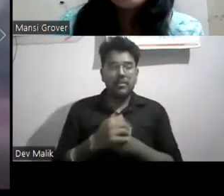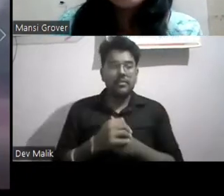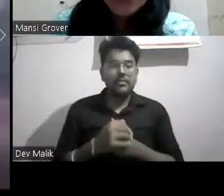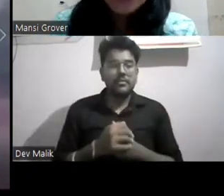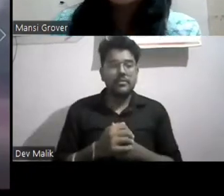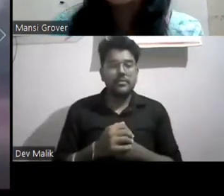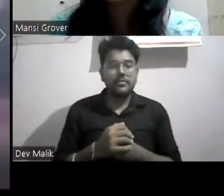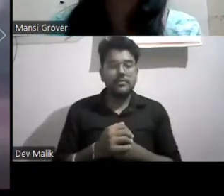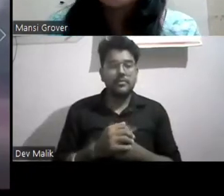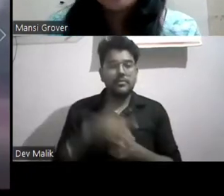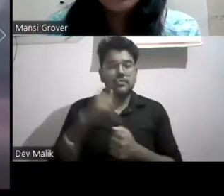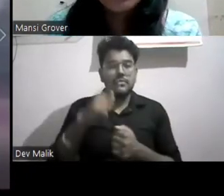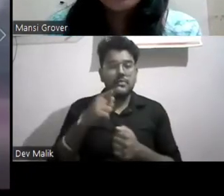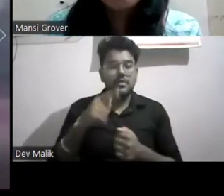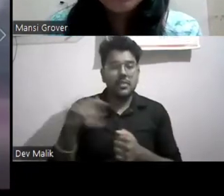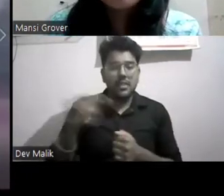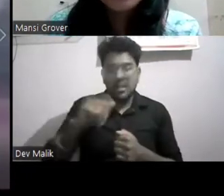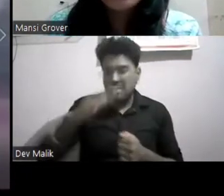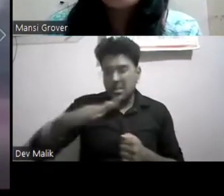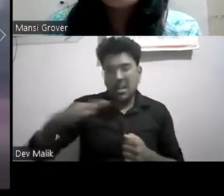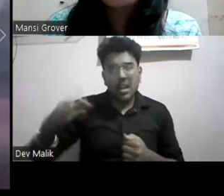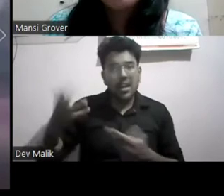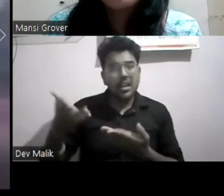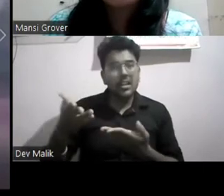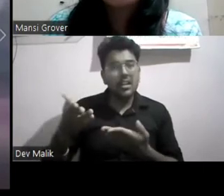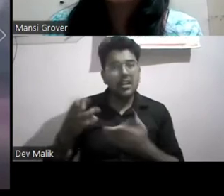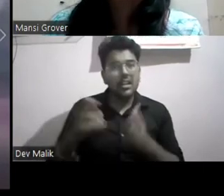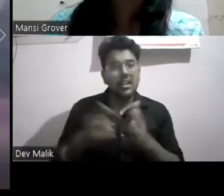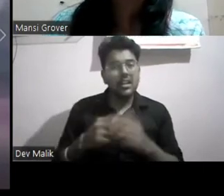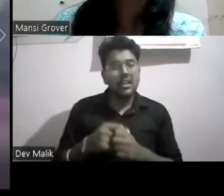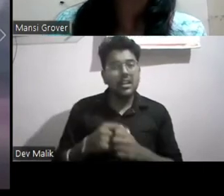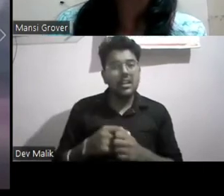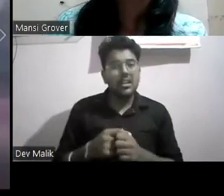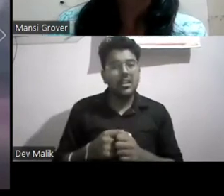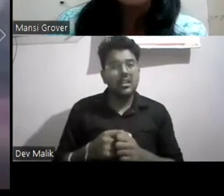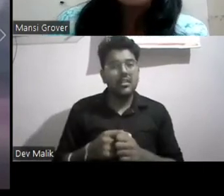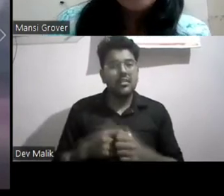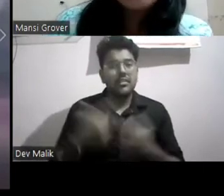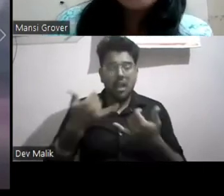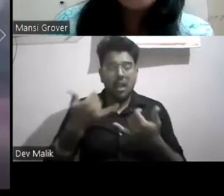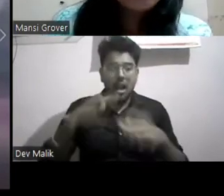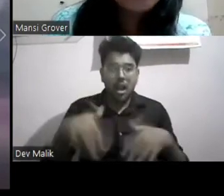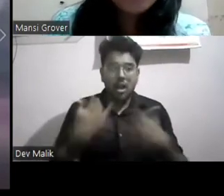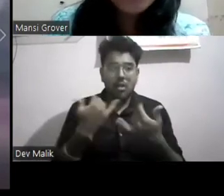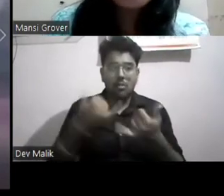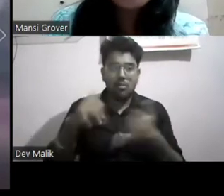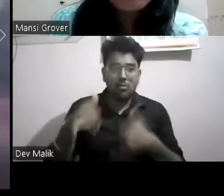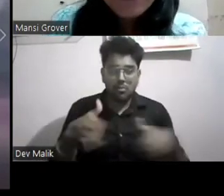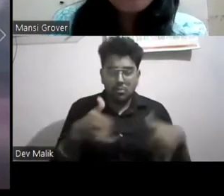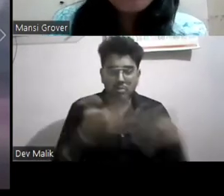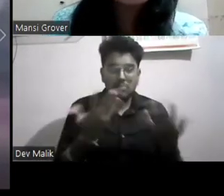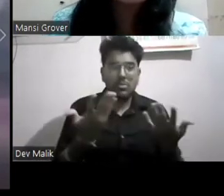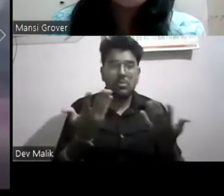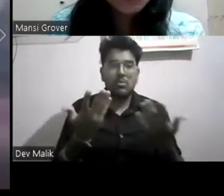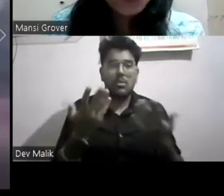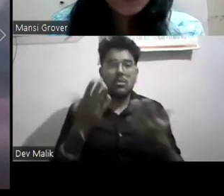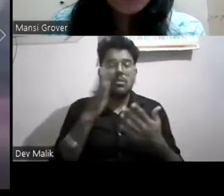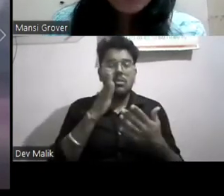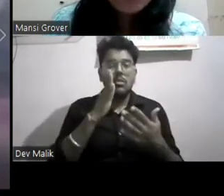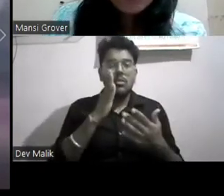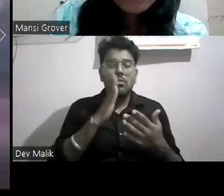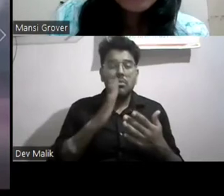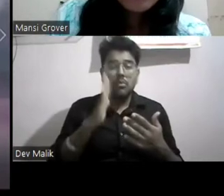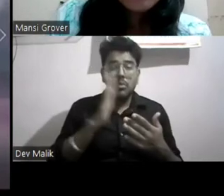it's a very childlike music that you would play for like a lullaby kind of music in the background